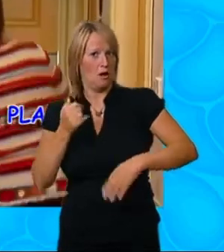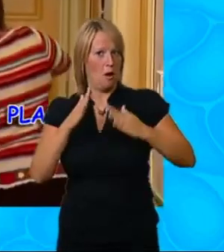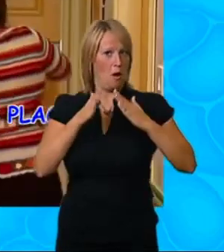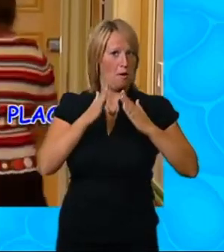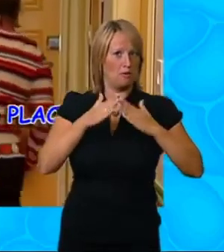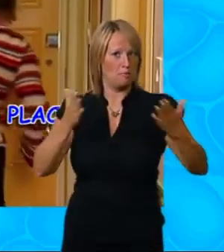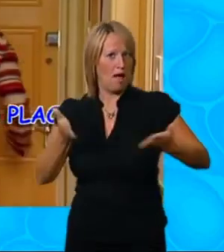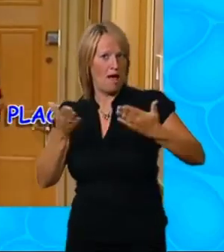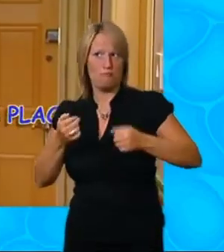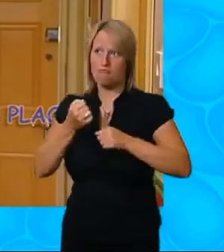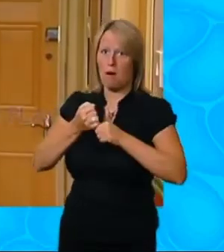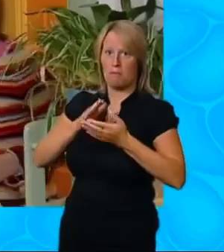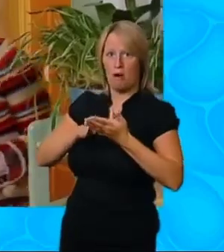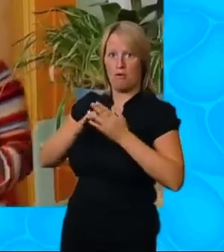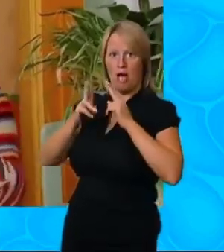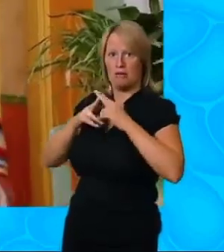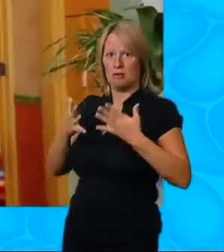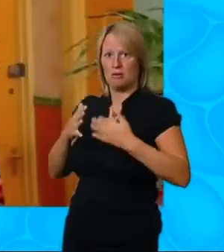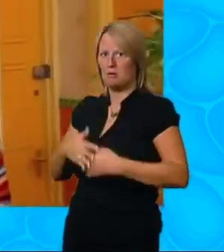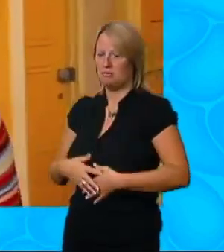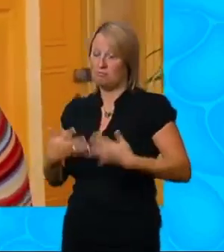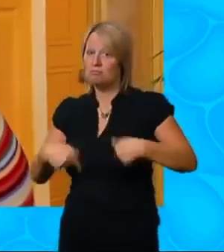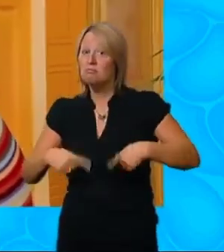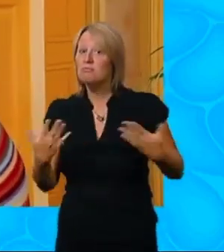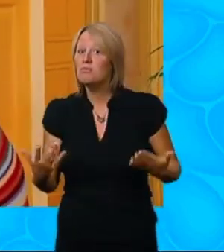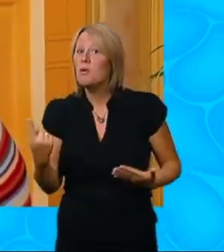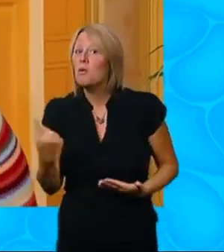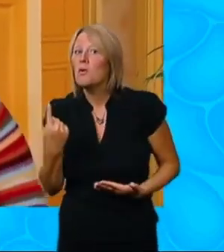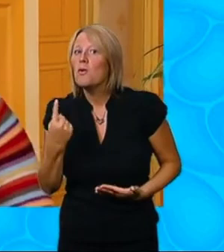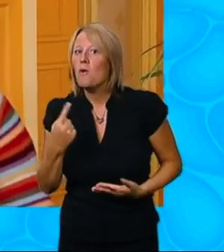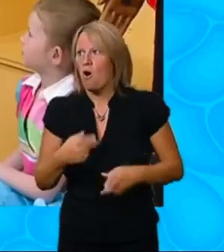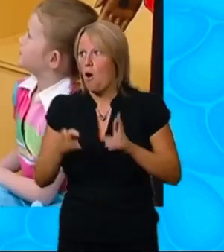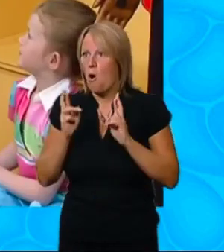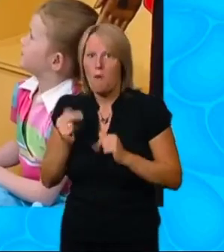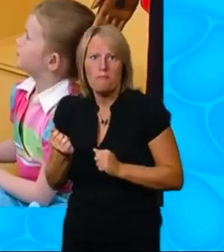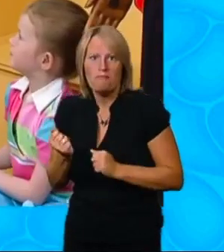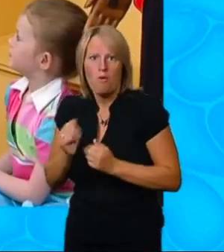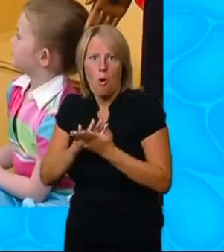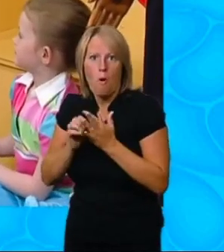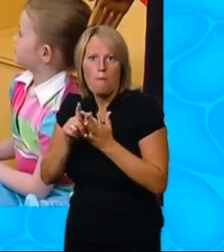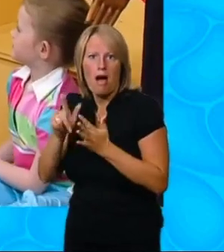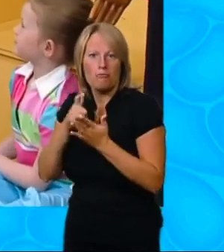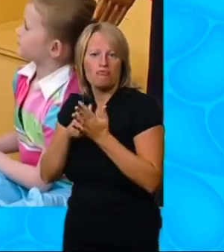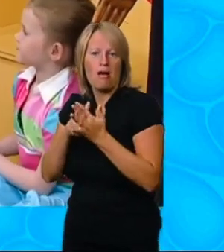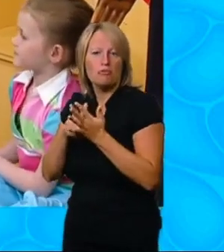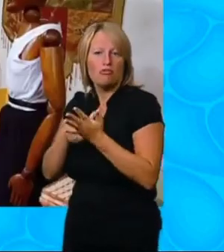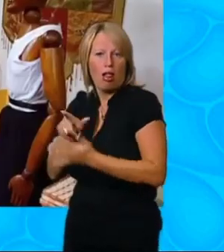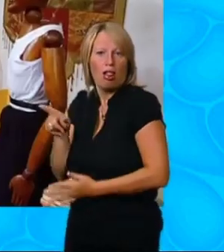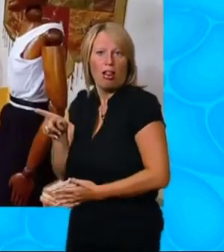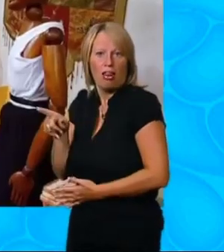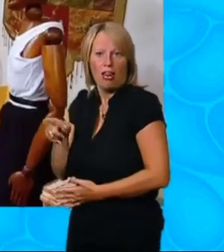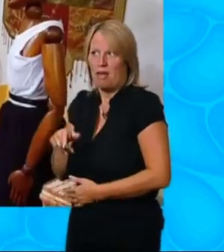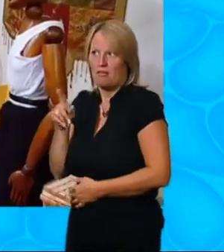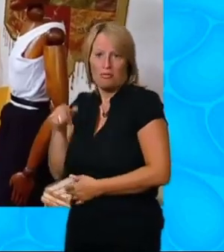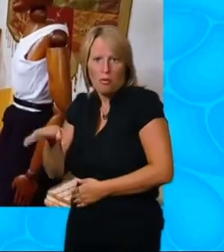Murray's house is home too. Who's here today? Well, we've got Hope and we've got Rachel, but